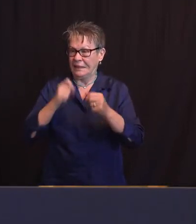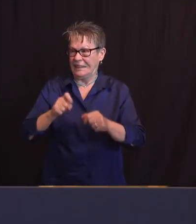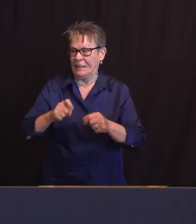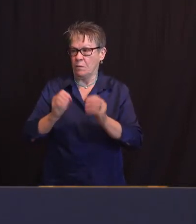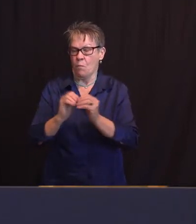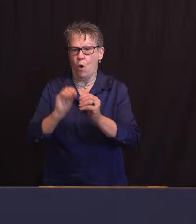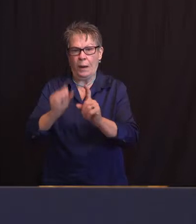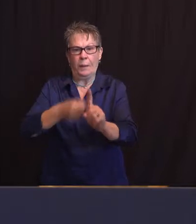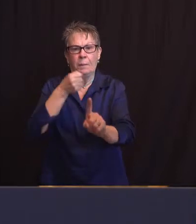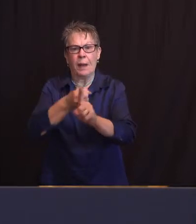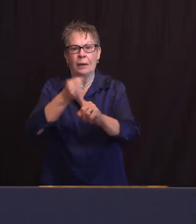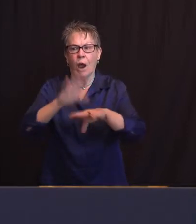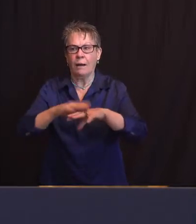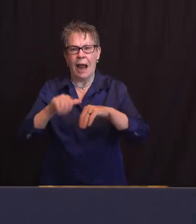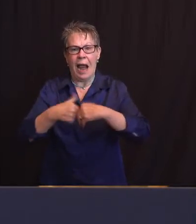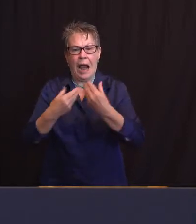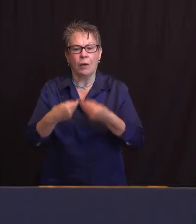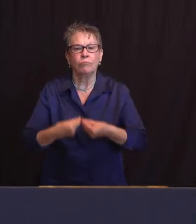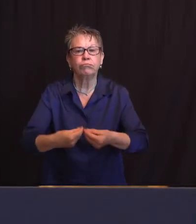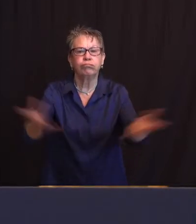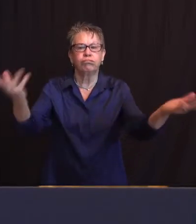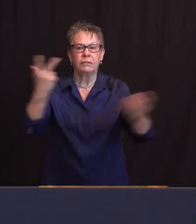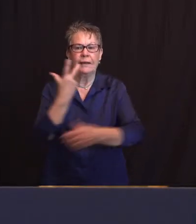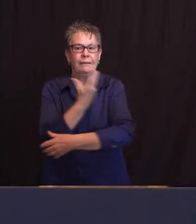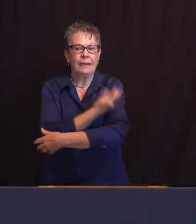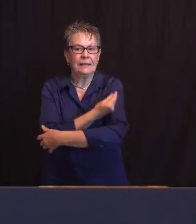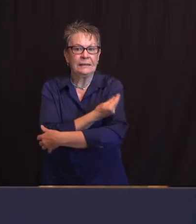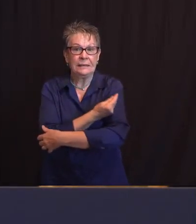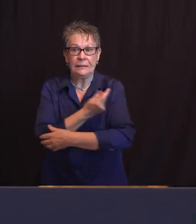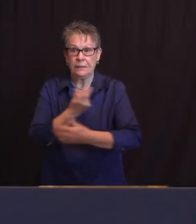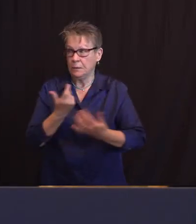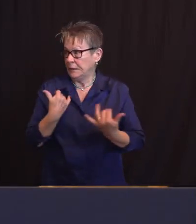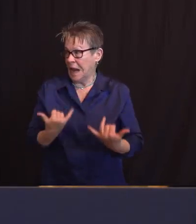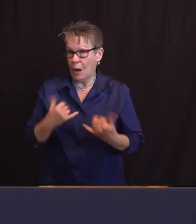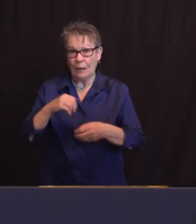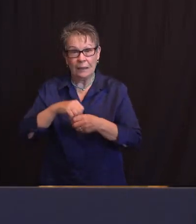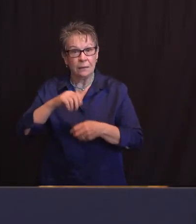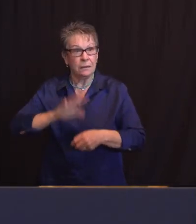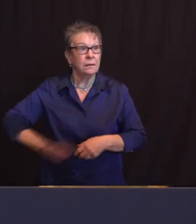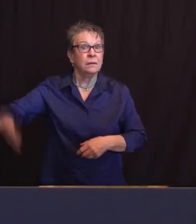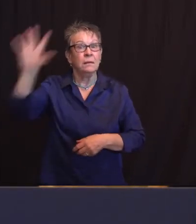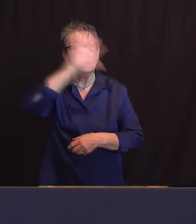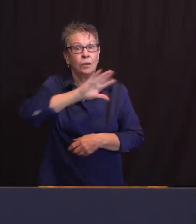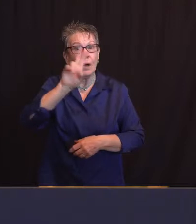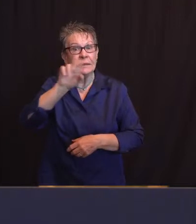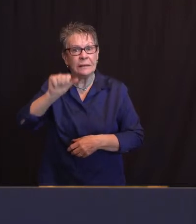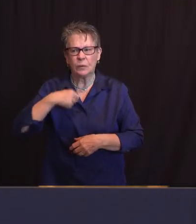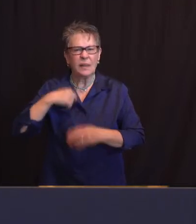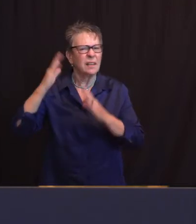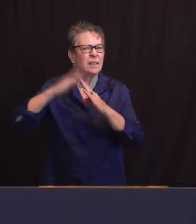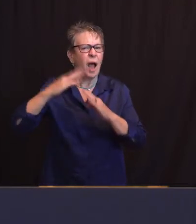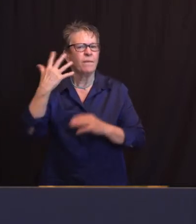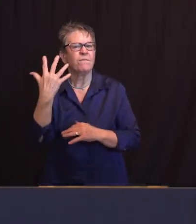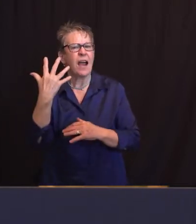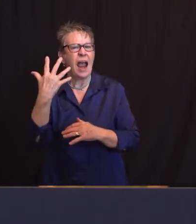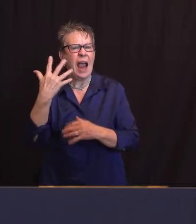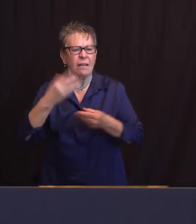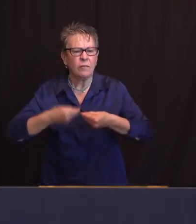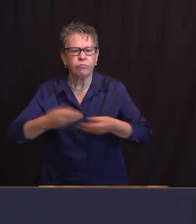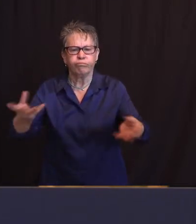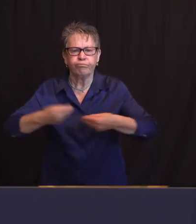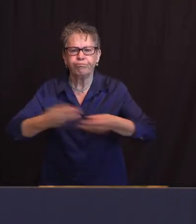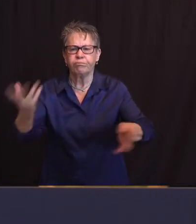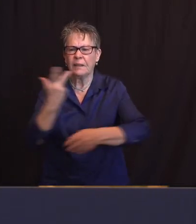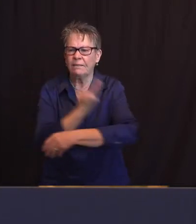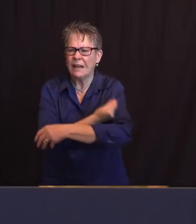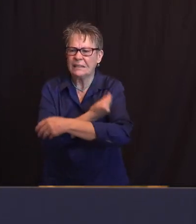by happenstance. We are because we have all of the organs of government, private sector, volunteers, healthcare providers